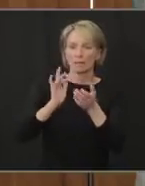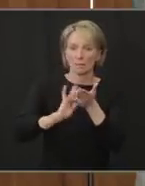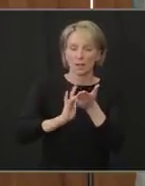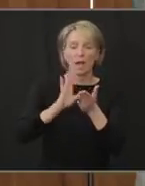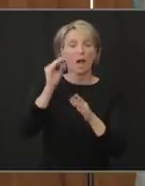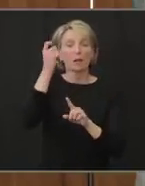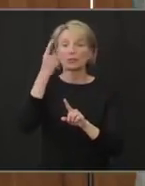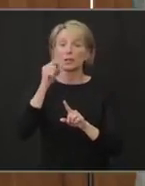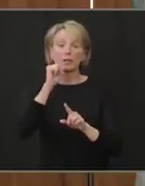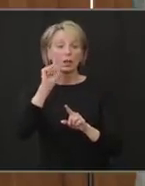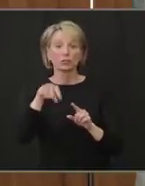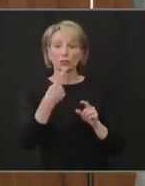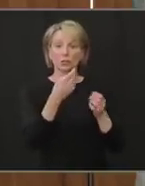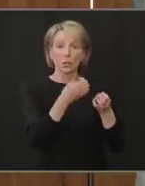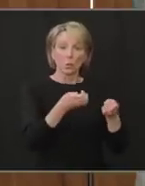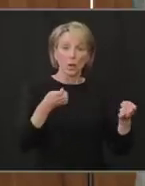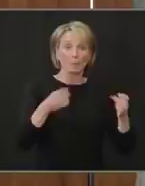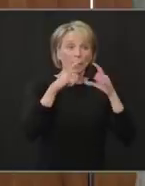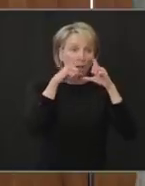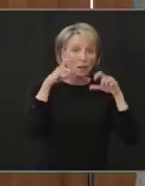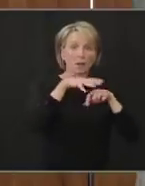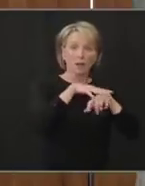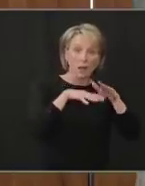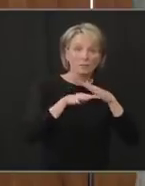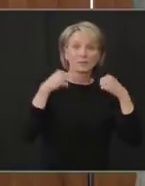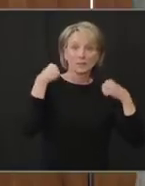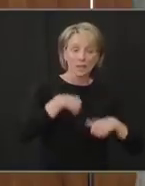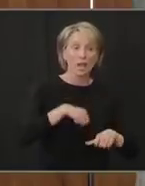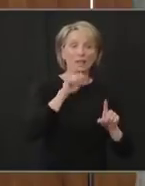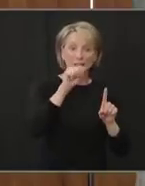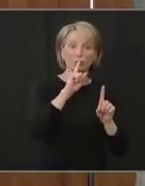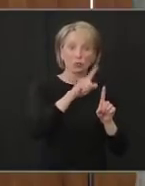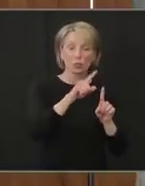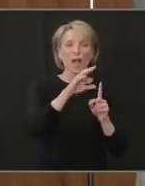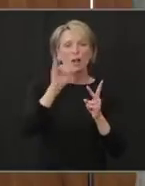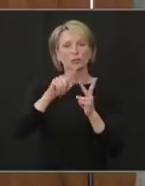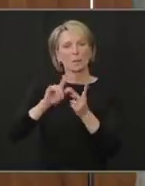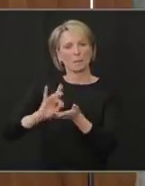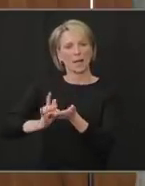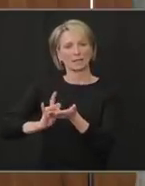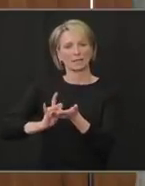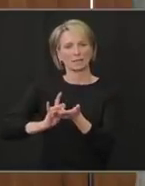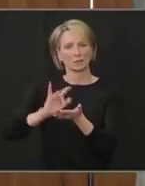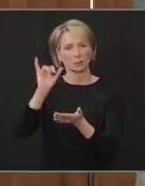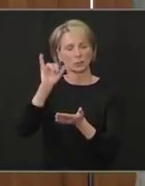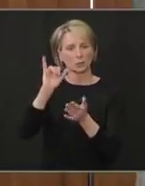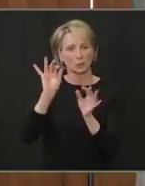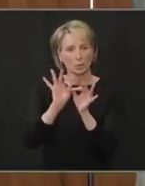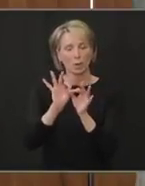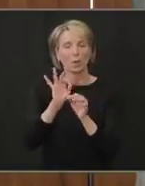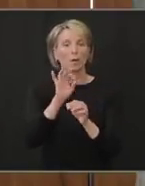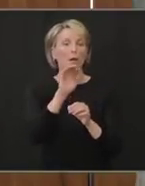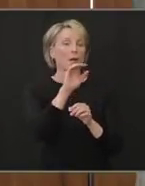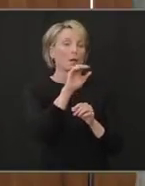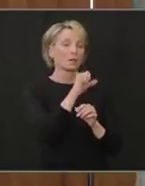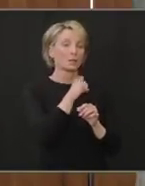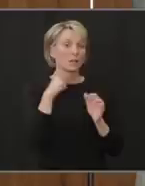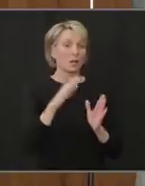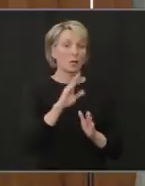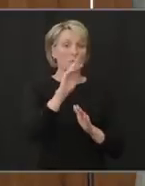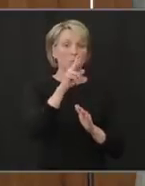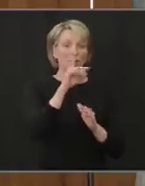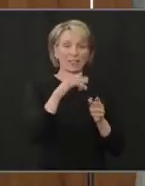equipment, it's drugs. Senator Murphy's talking about equipment, but the